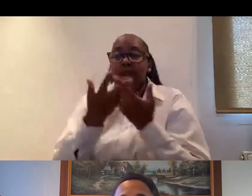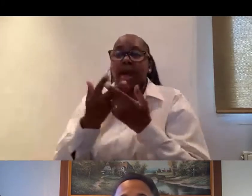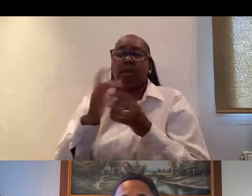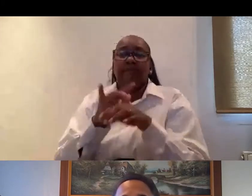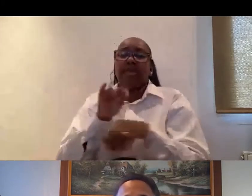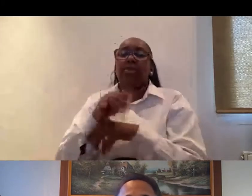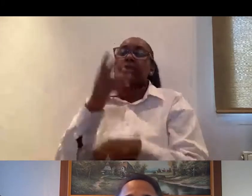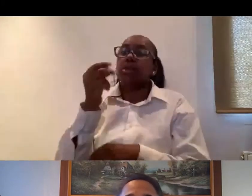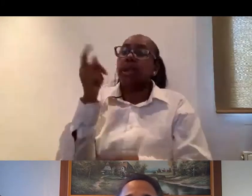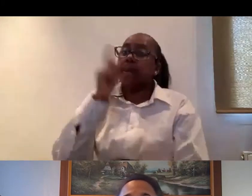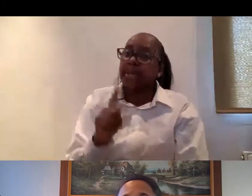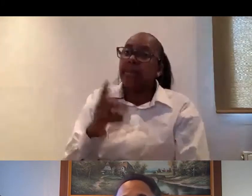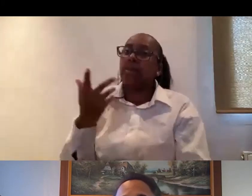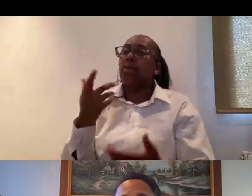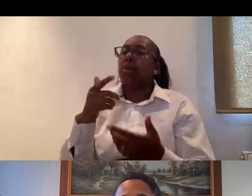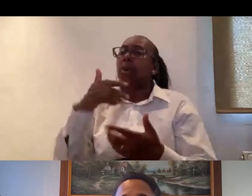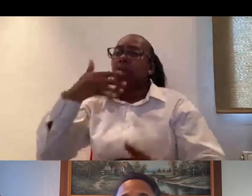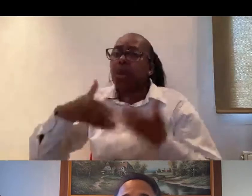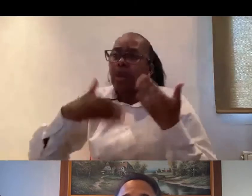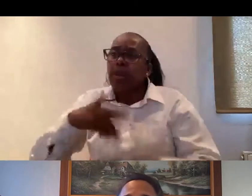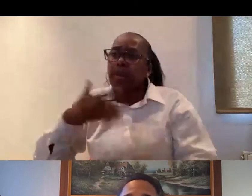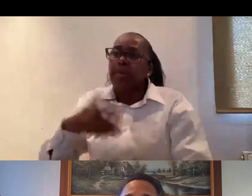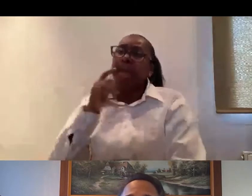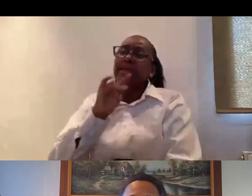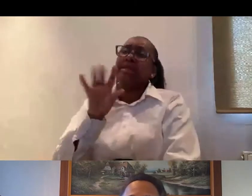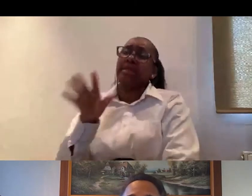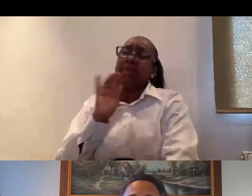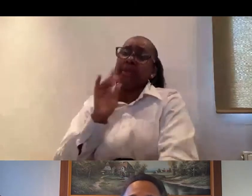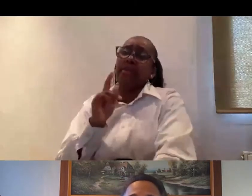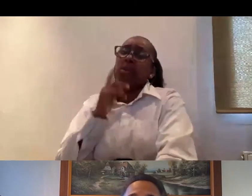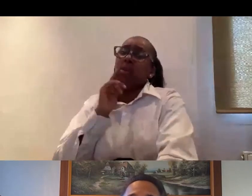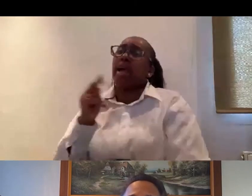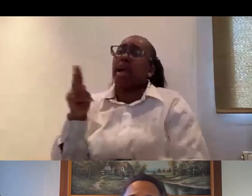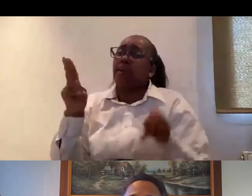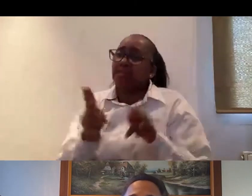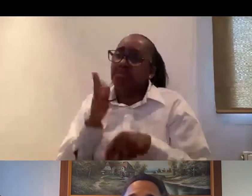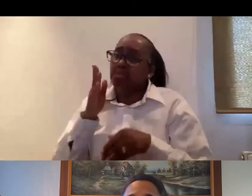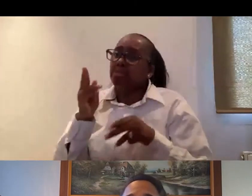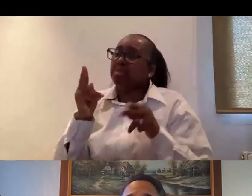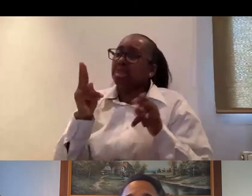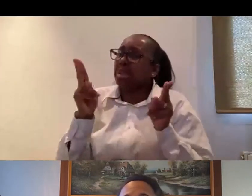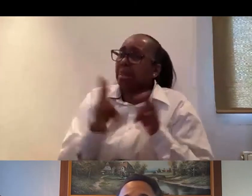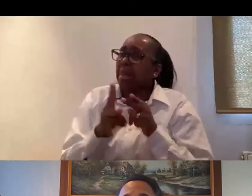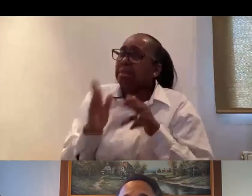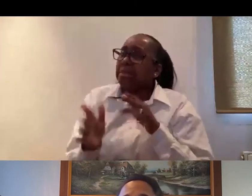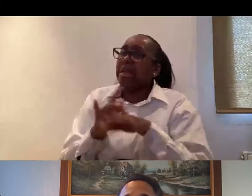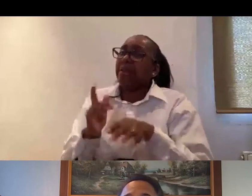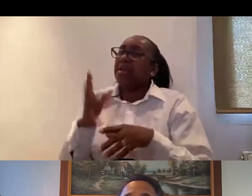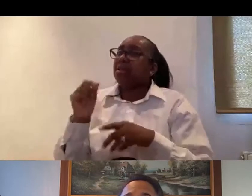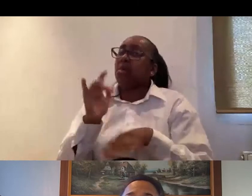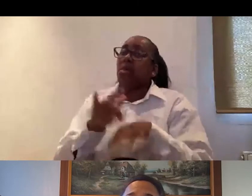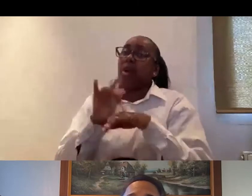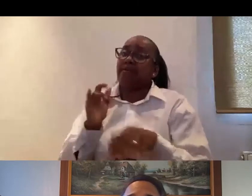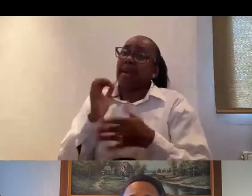know some people get some people are asymptomatic and some people have mild symptoms, but some people are very badly